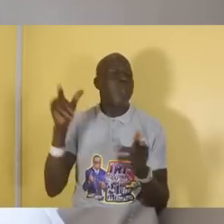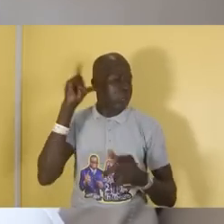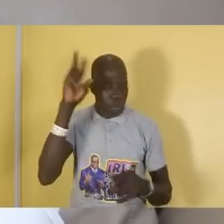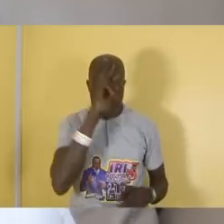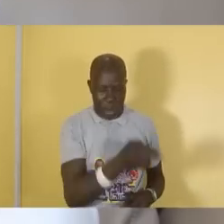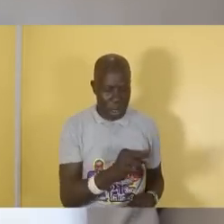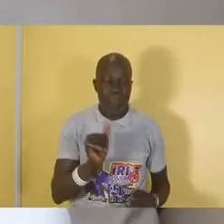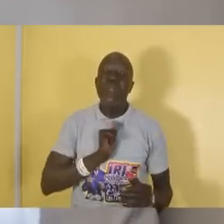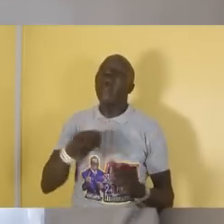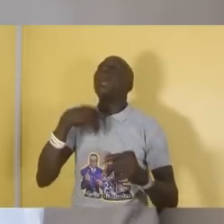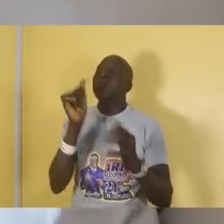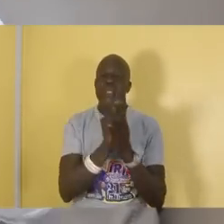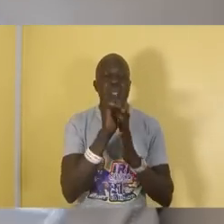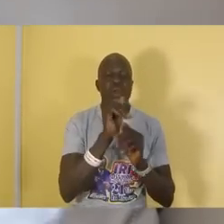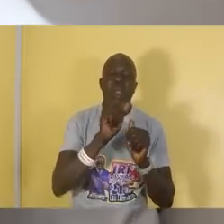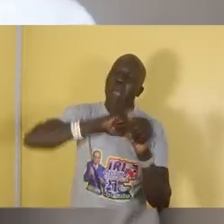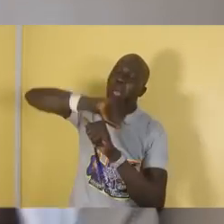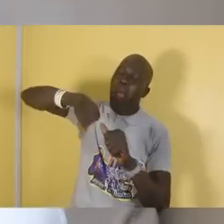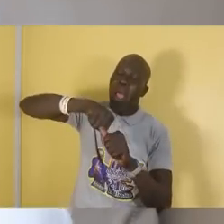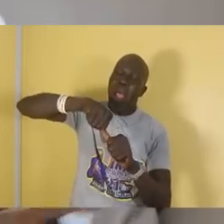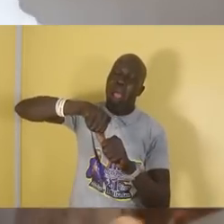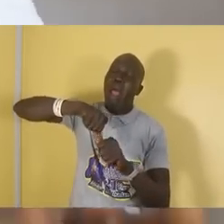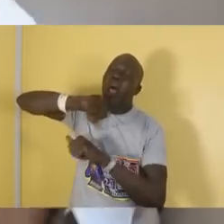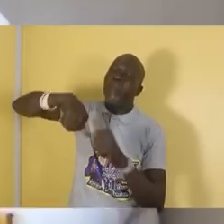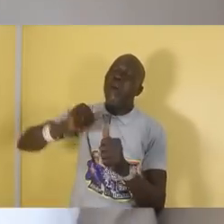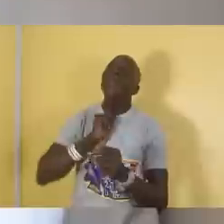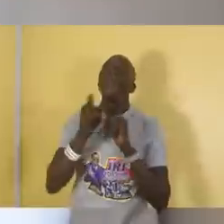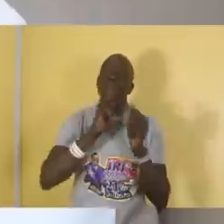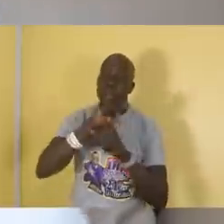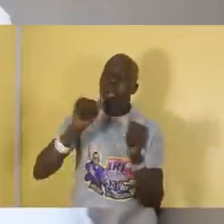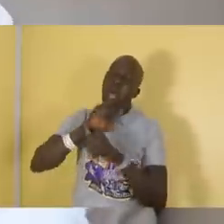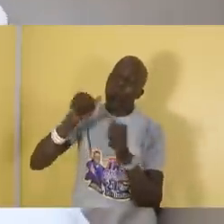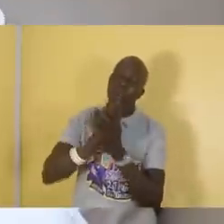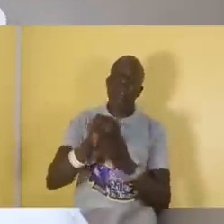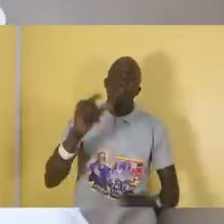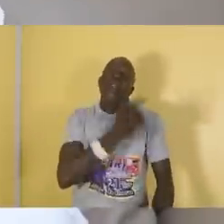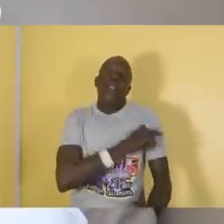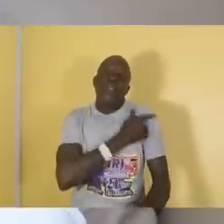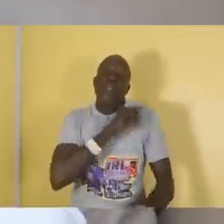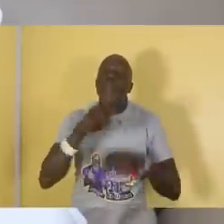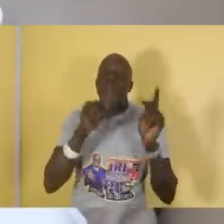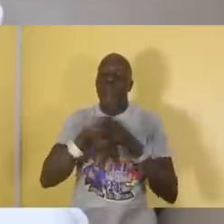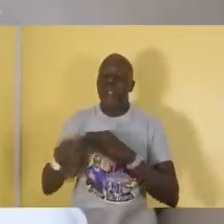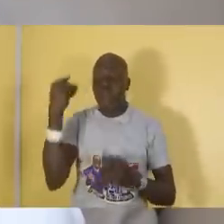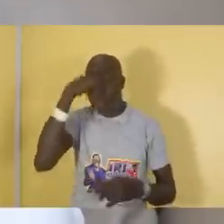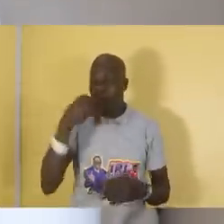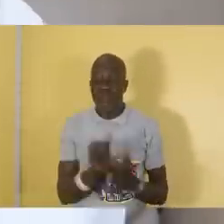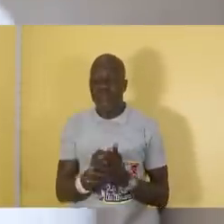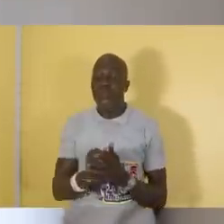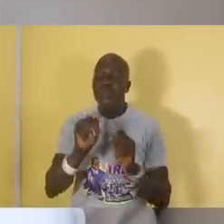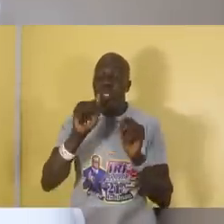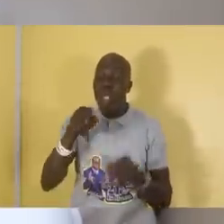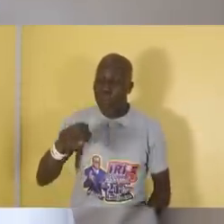is strong. Jesus, sir. No matter what party or any party, I don't know. Talk about name physically on Facebook. Apostle Mustafa